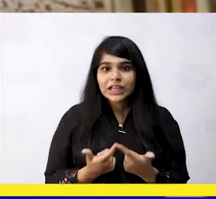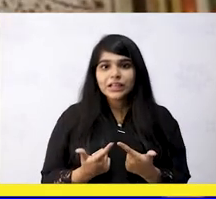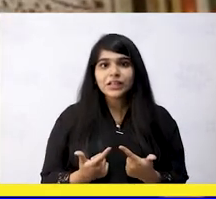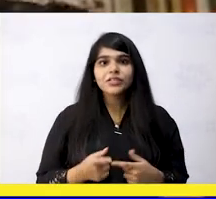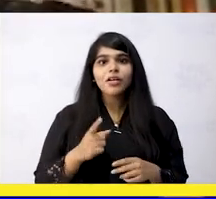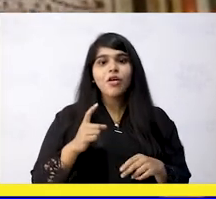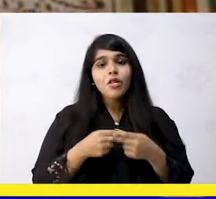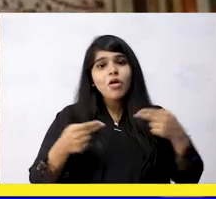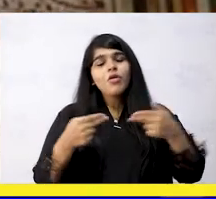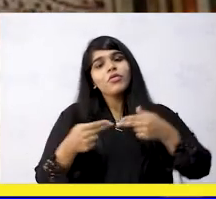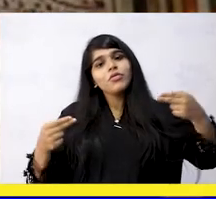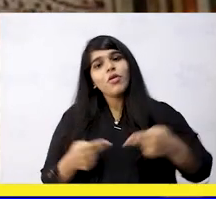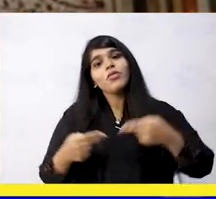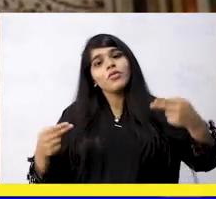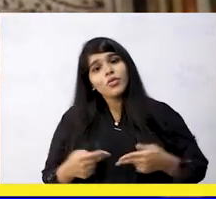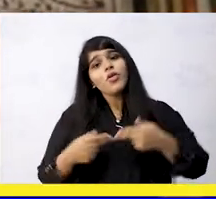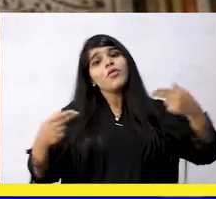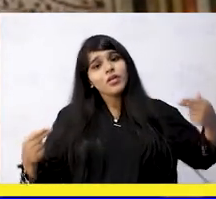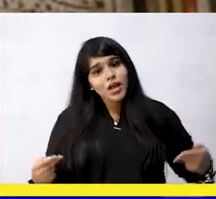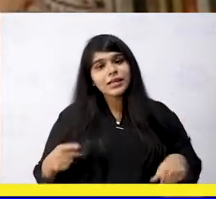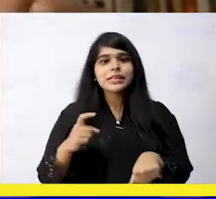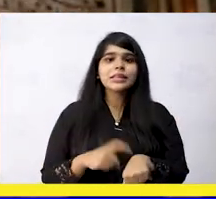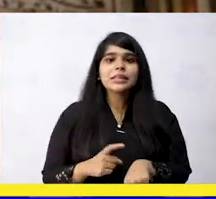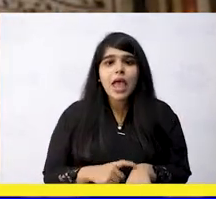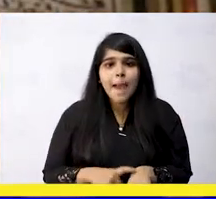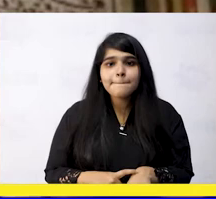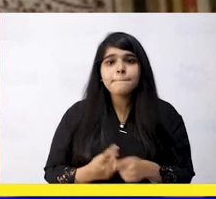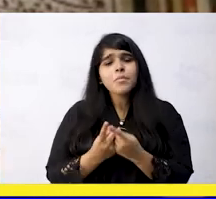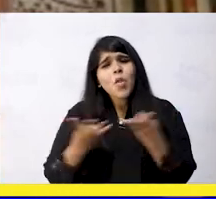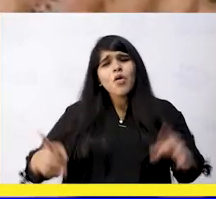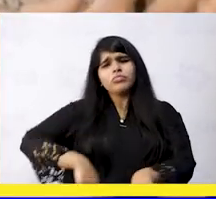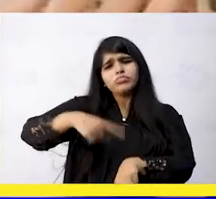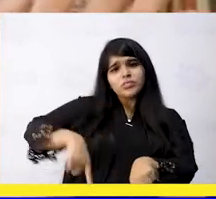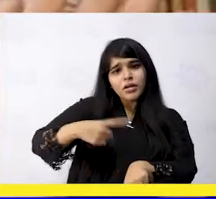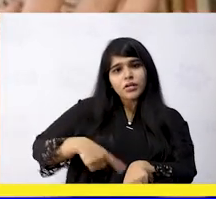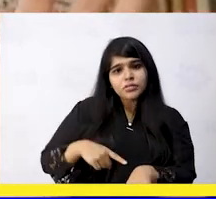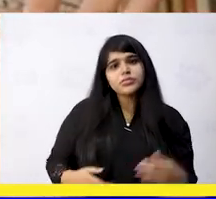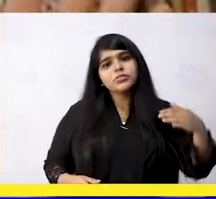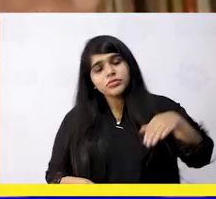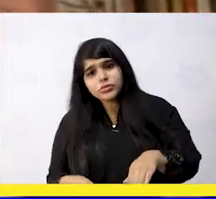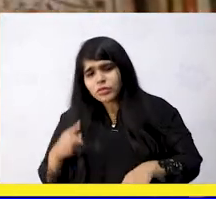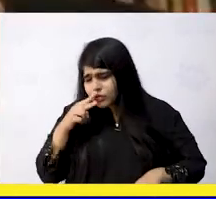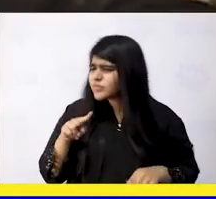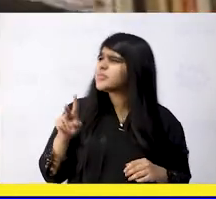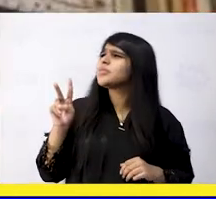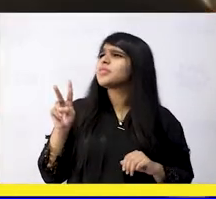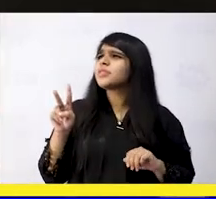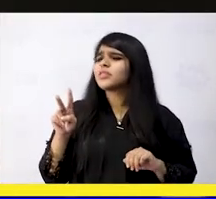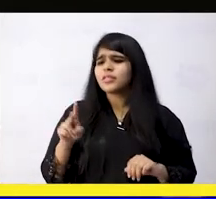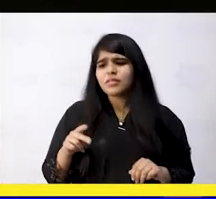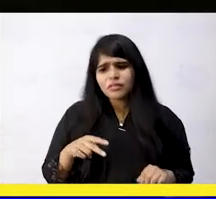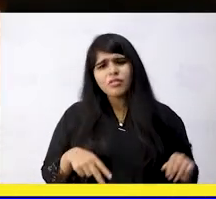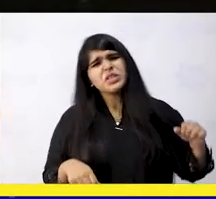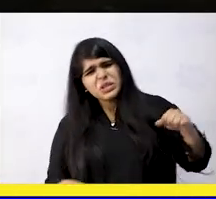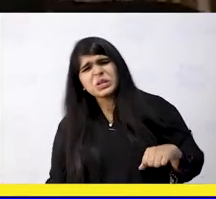Soon, after a long, long, long, long, long time, many hours, the tortoise looked up